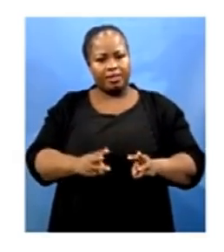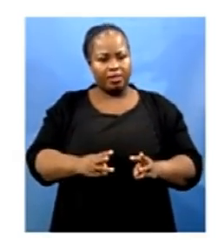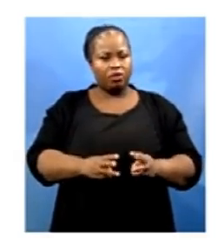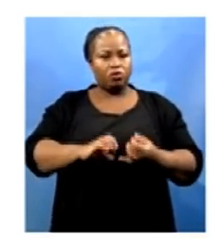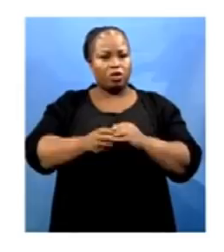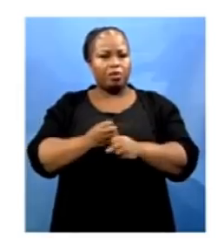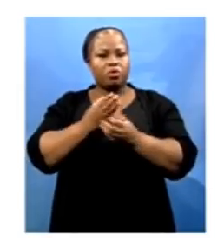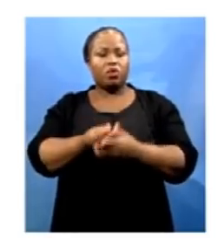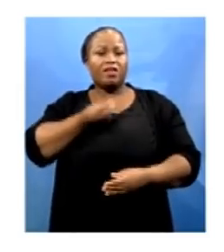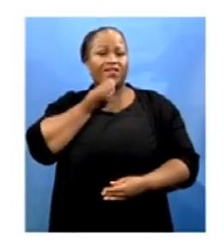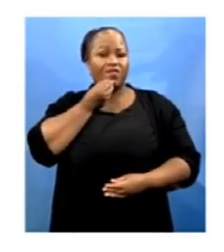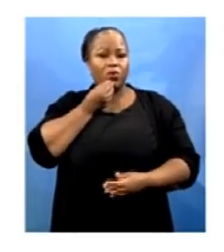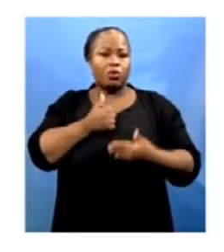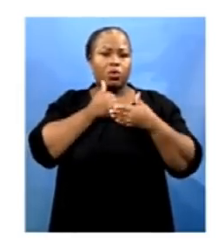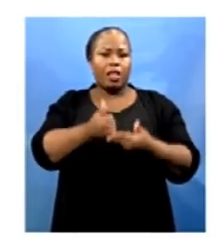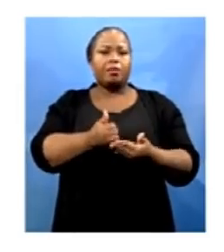to you, Paul.